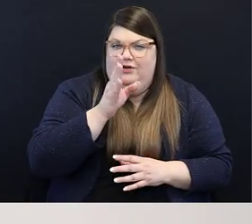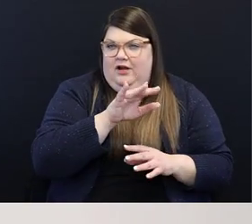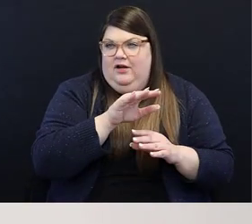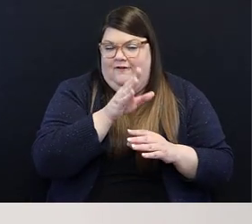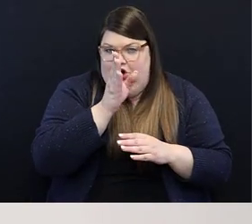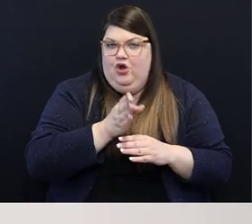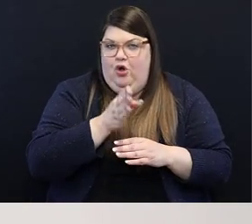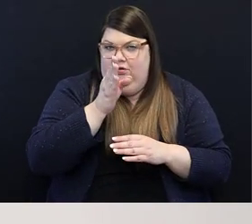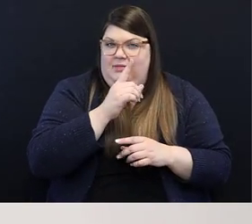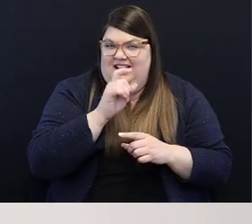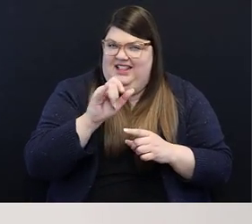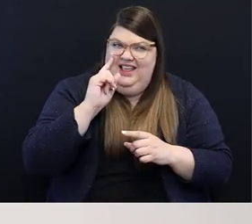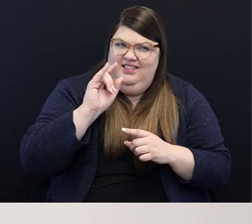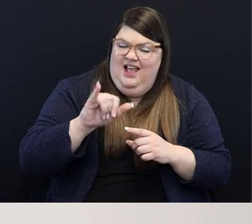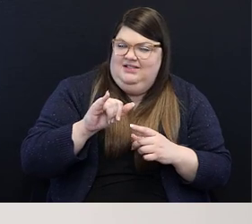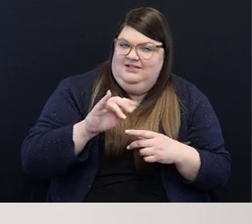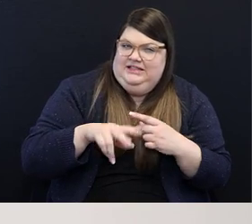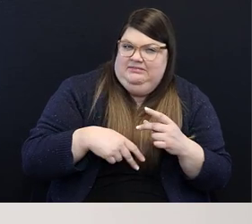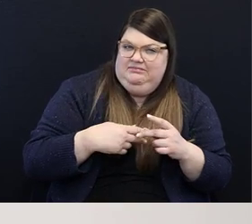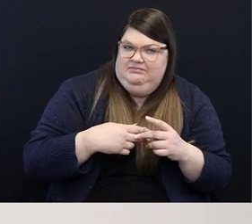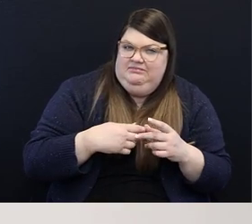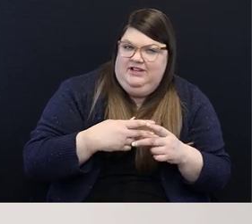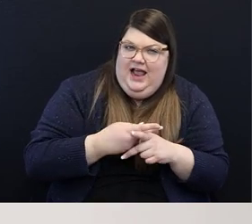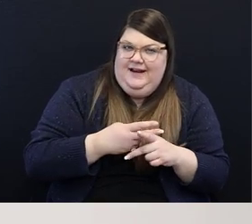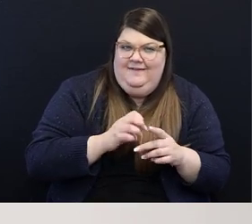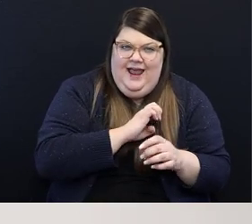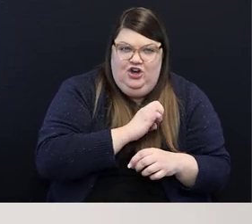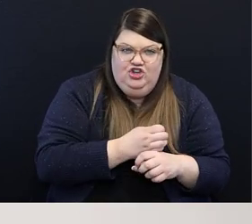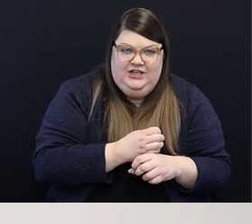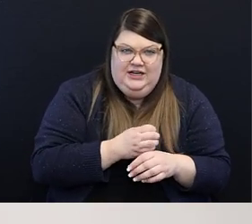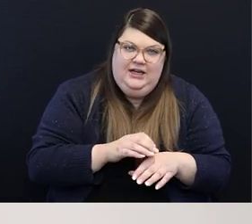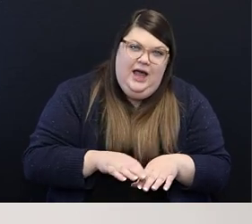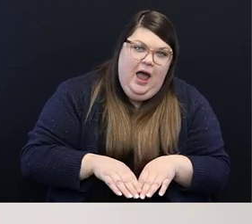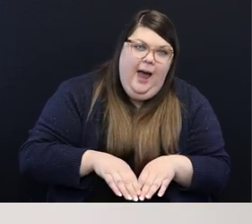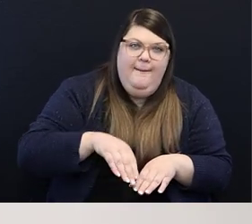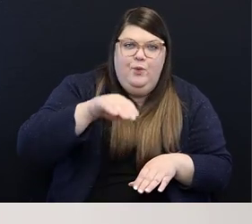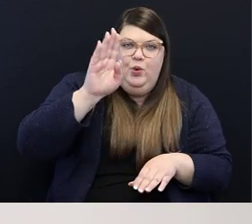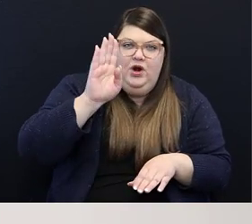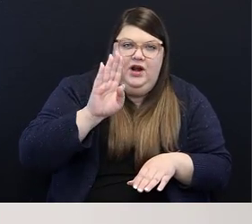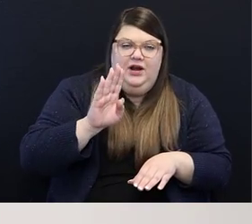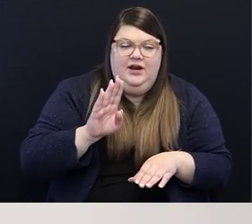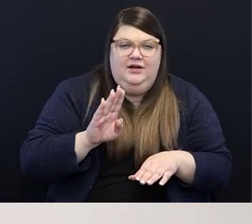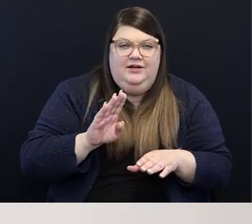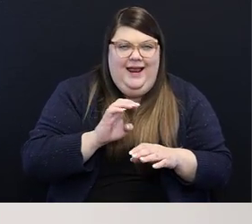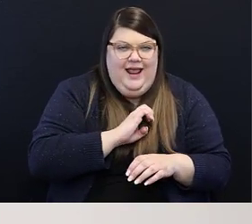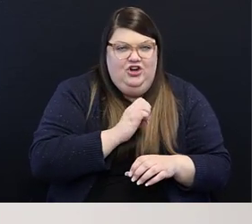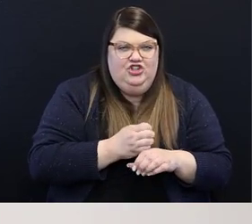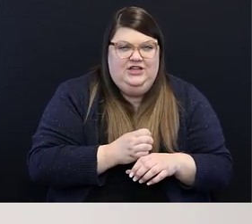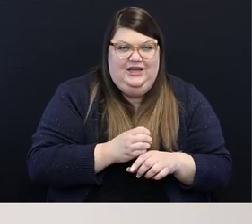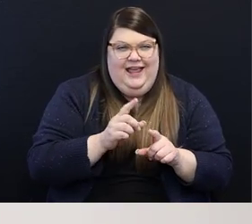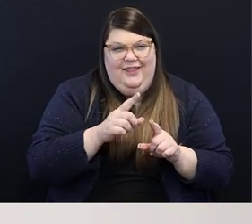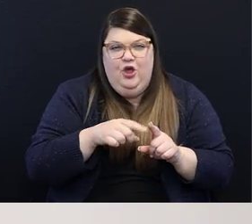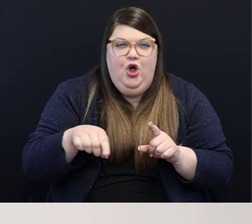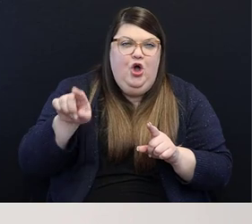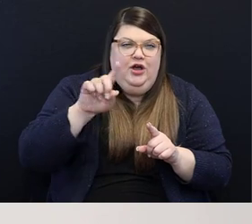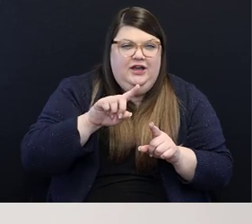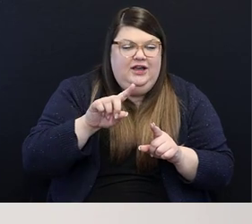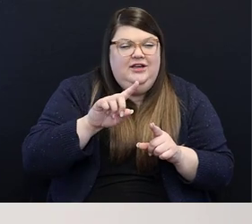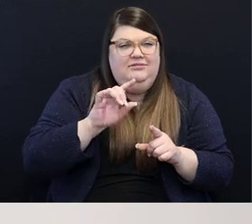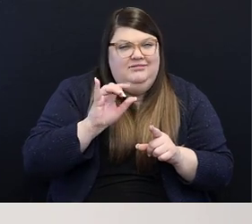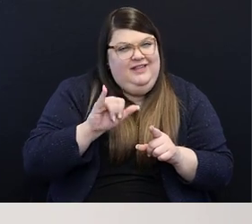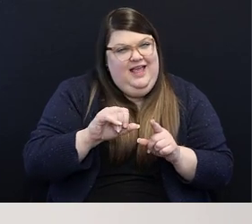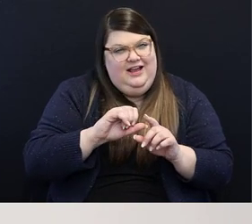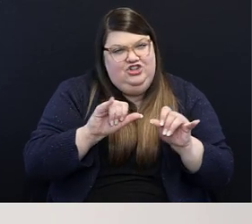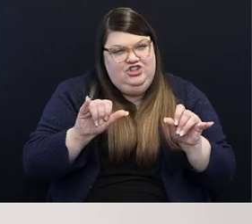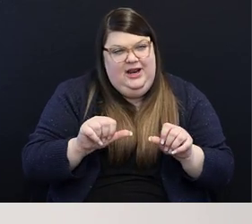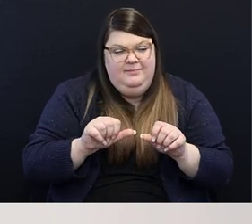energy, this sort of upward and sweeping energy. And the hook shape is, you know, just like